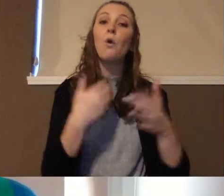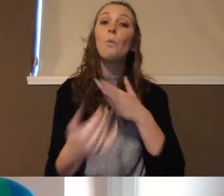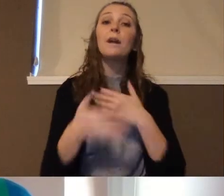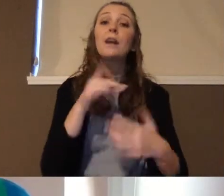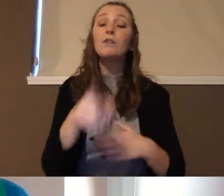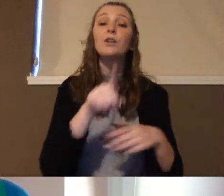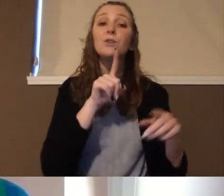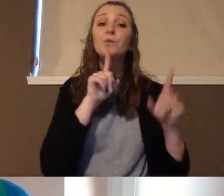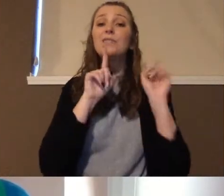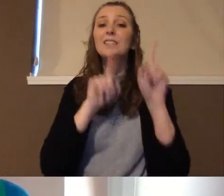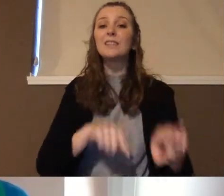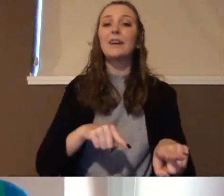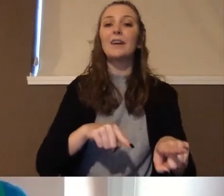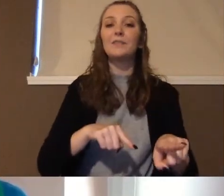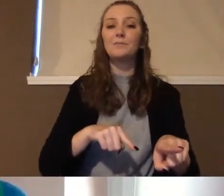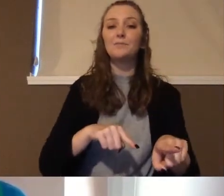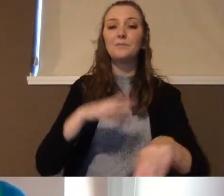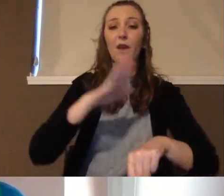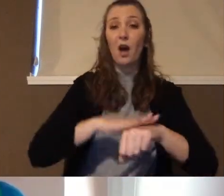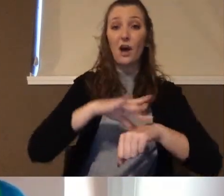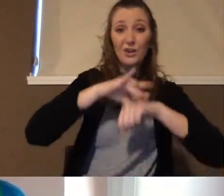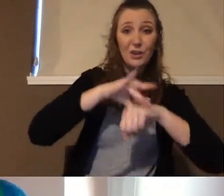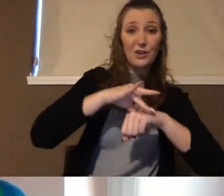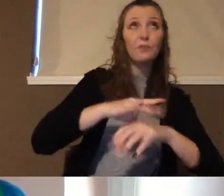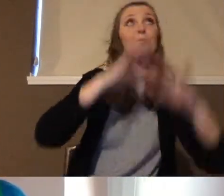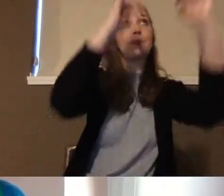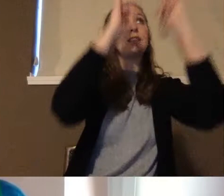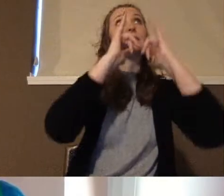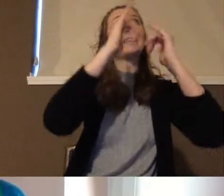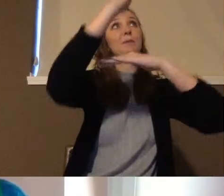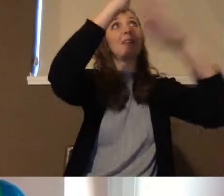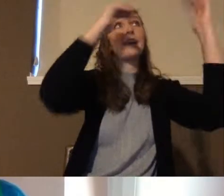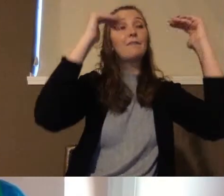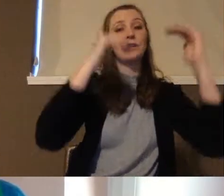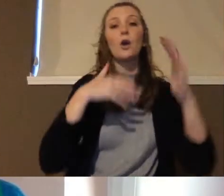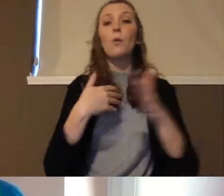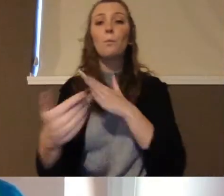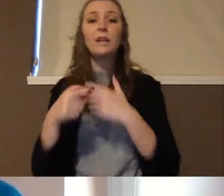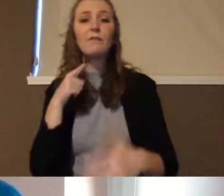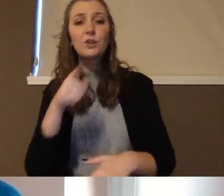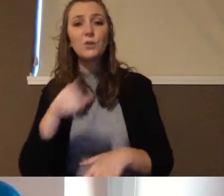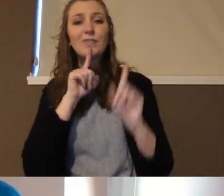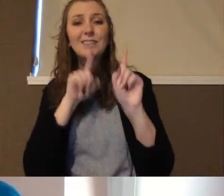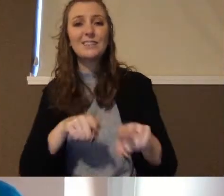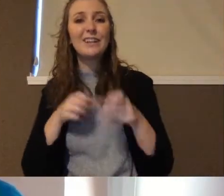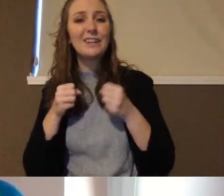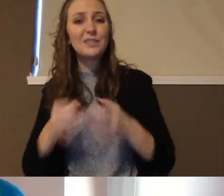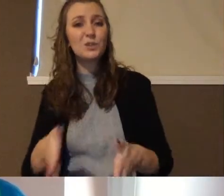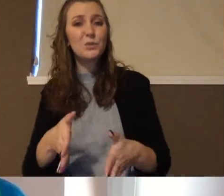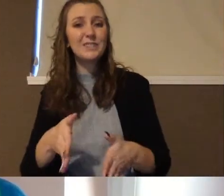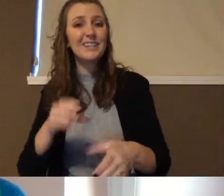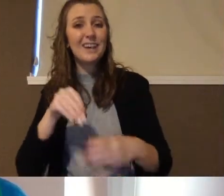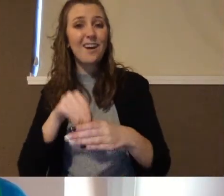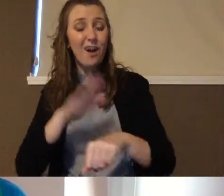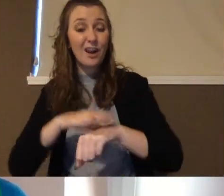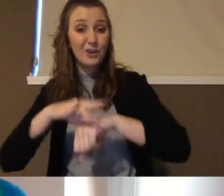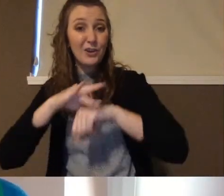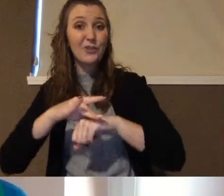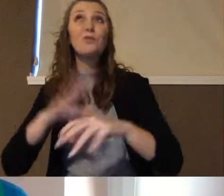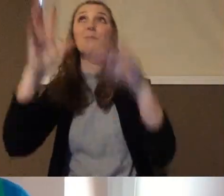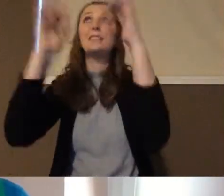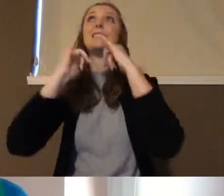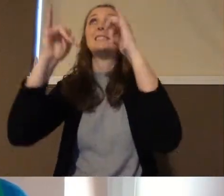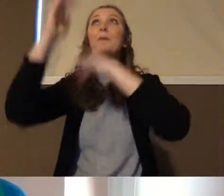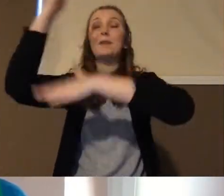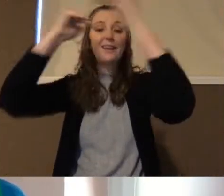That's what Jesus means in this morning's gospel when he says, "Whatever you declare bound on earth will be bound in